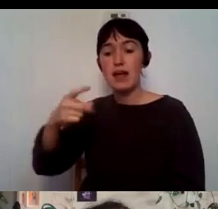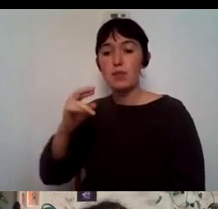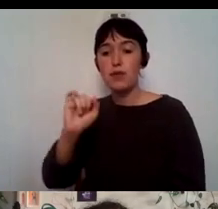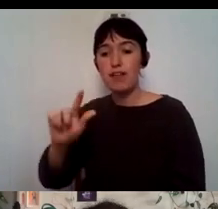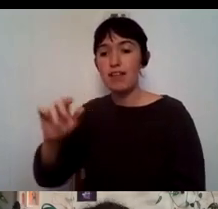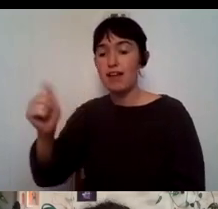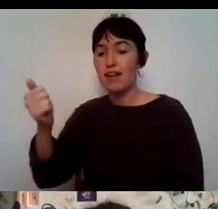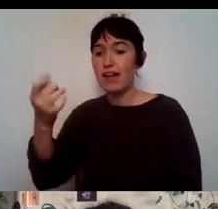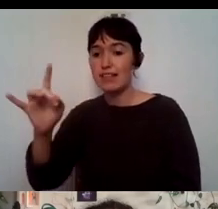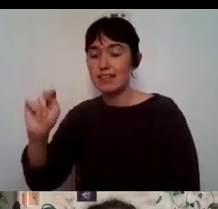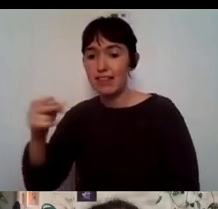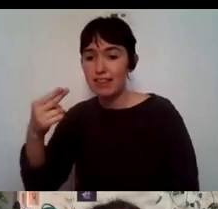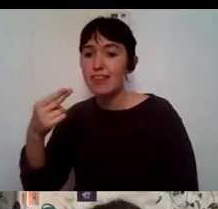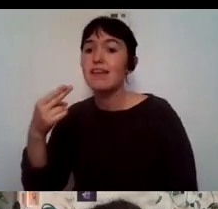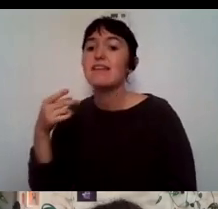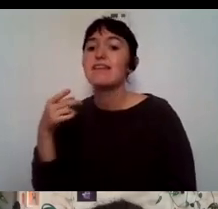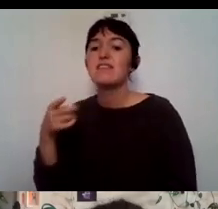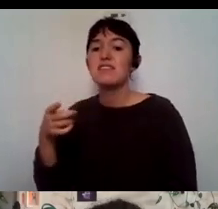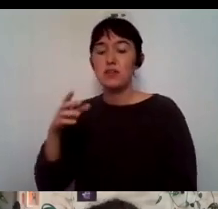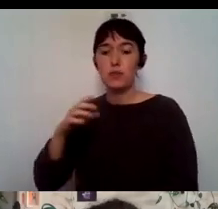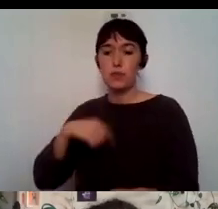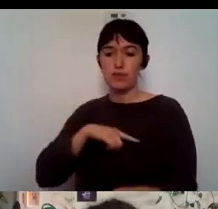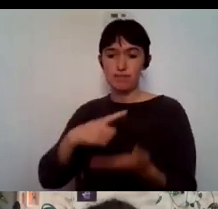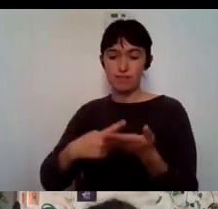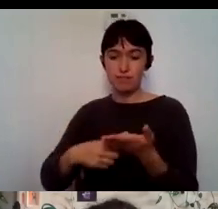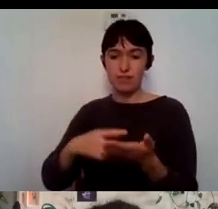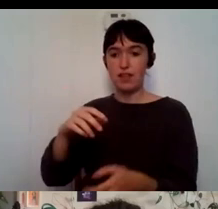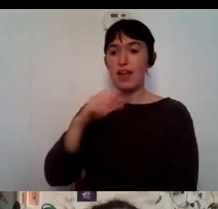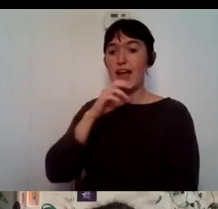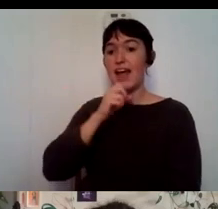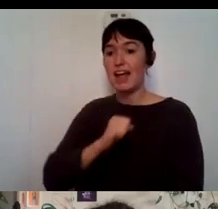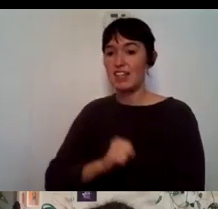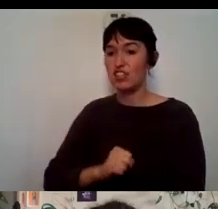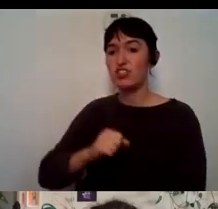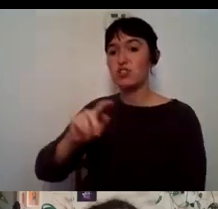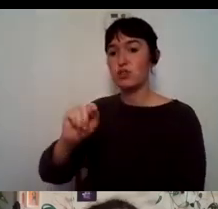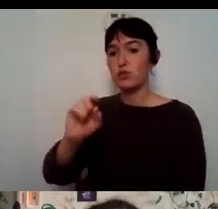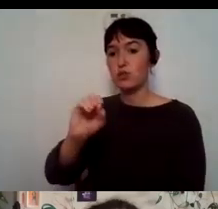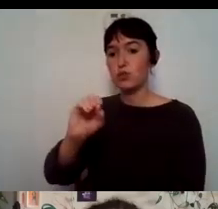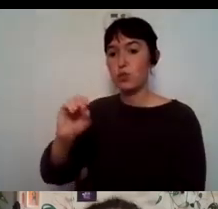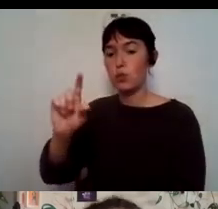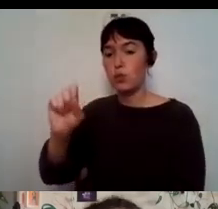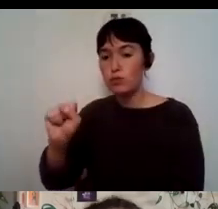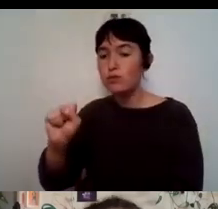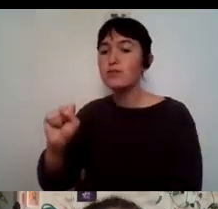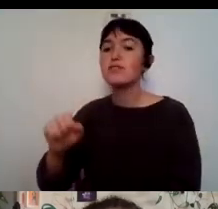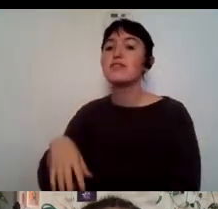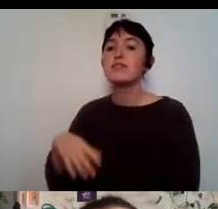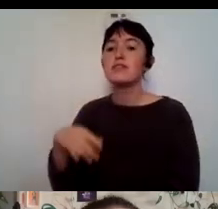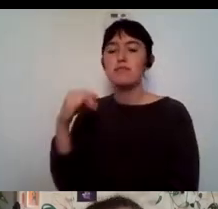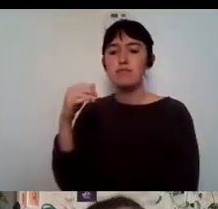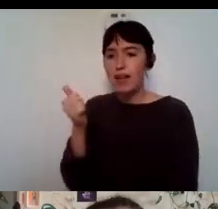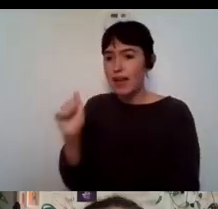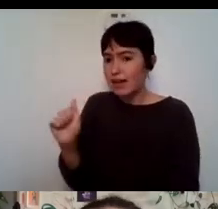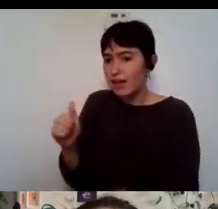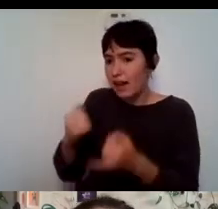archaeology, anthropology themed session. So I hope to see you all for that. Is there anything else that you'd like to share,